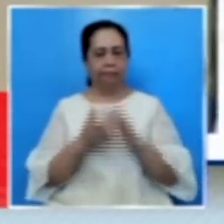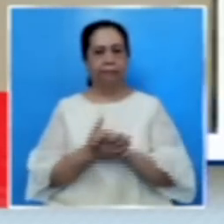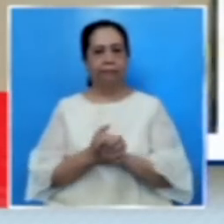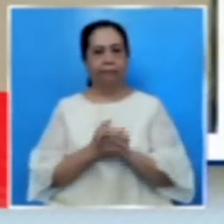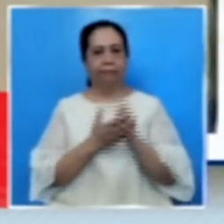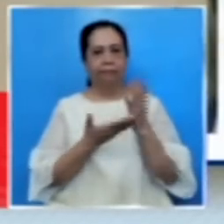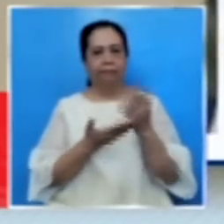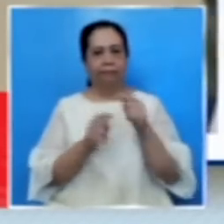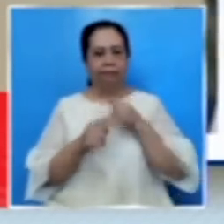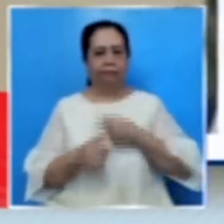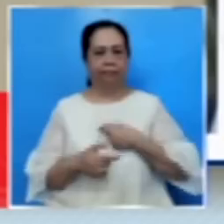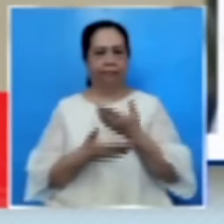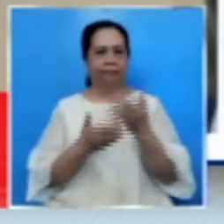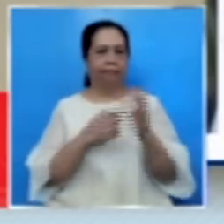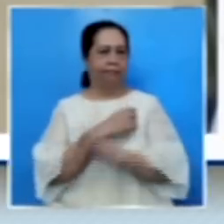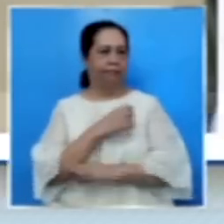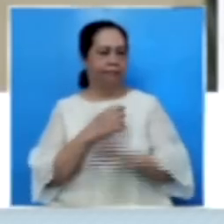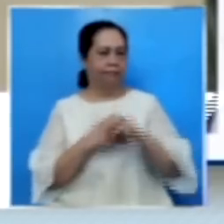to our foreign guests,